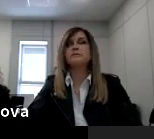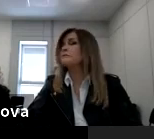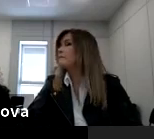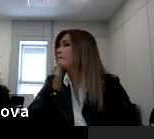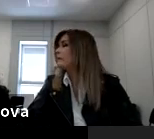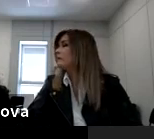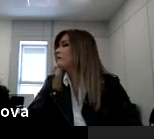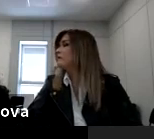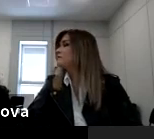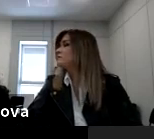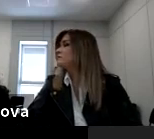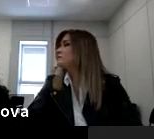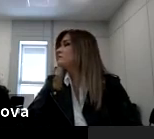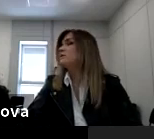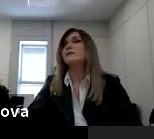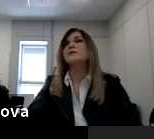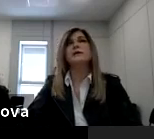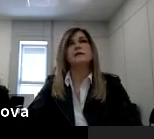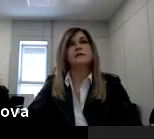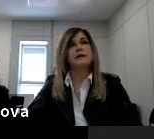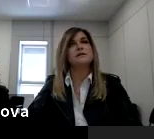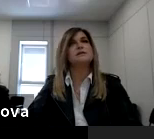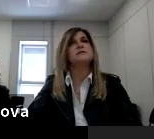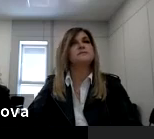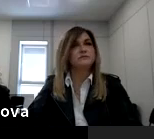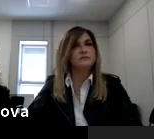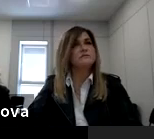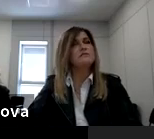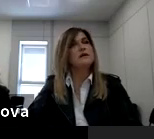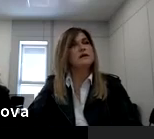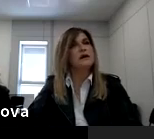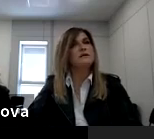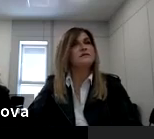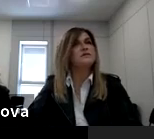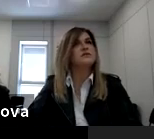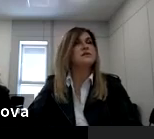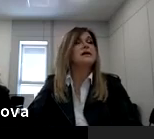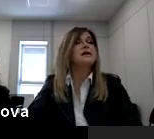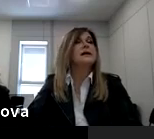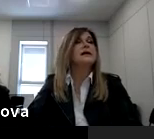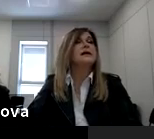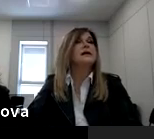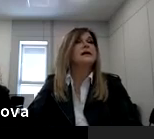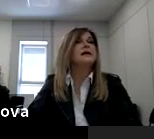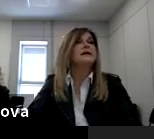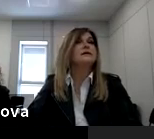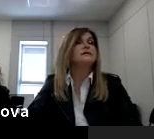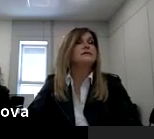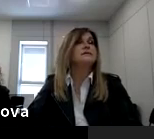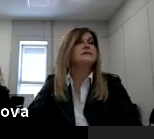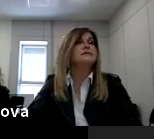And we can paint them into with well colors. airtight, fixtures.